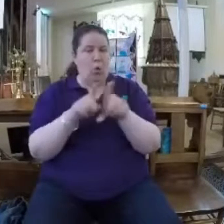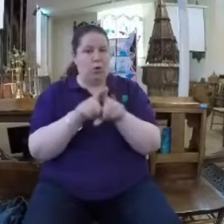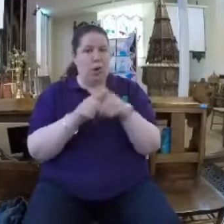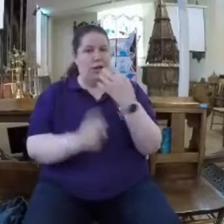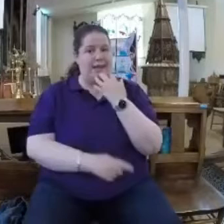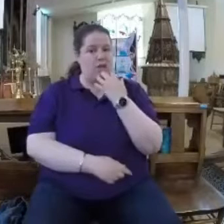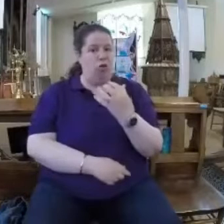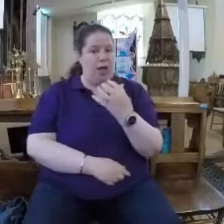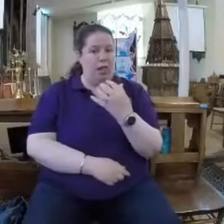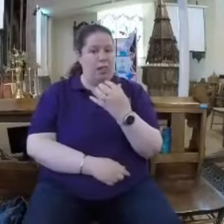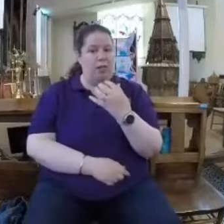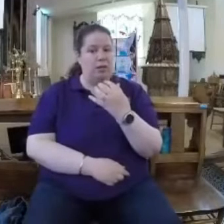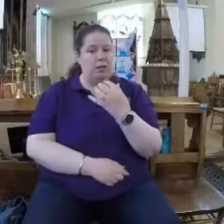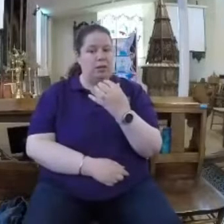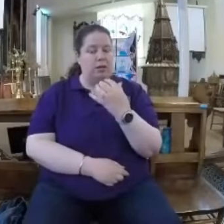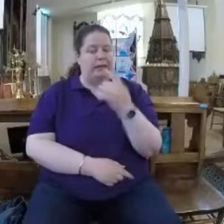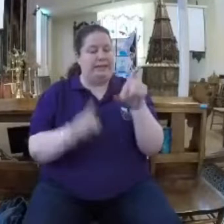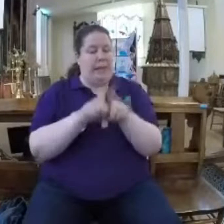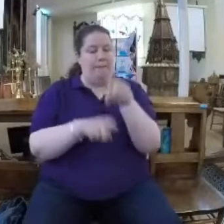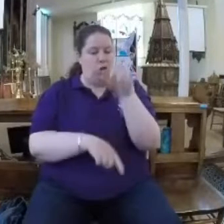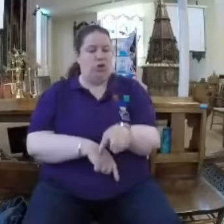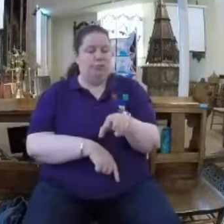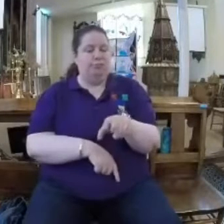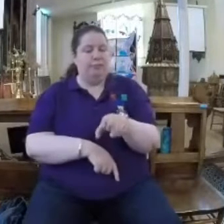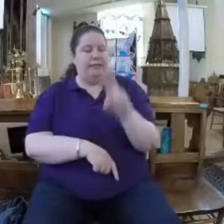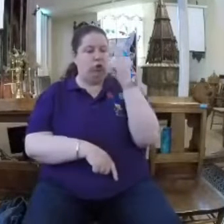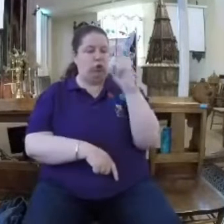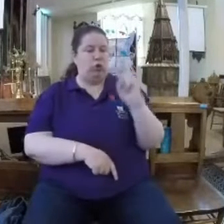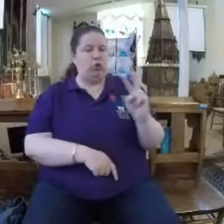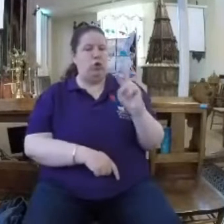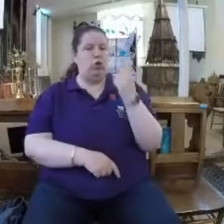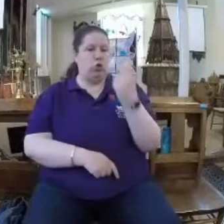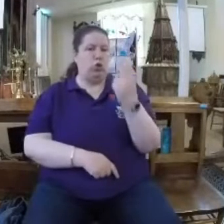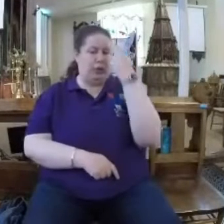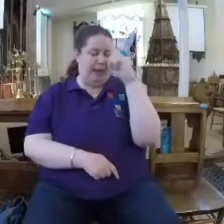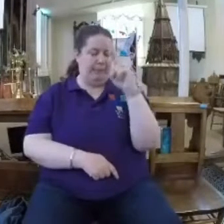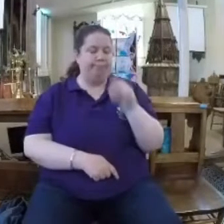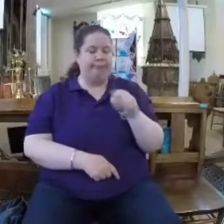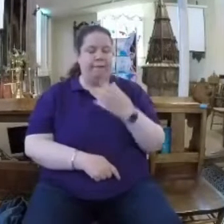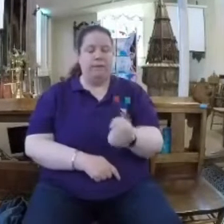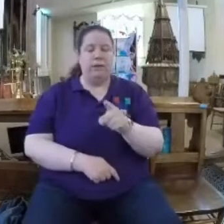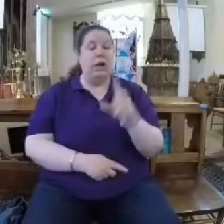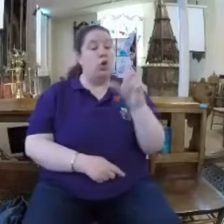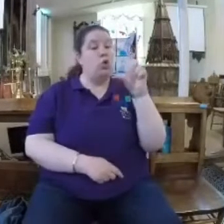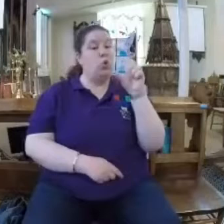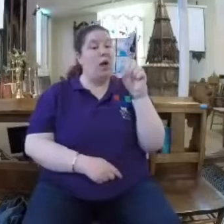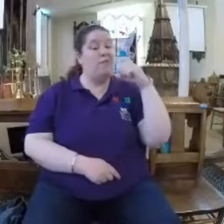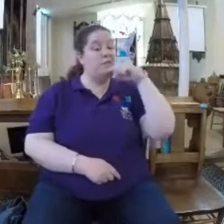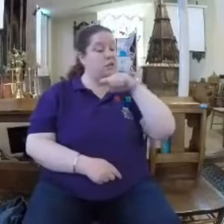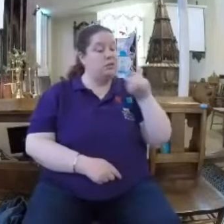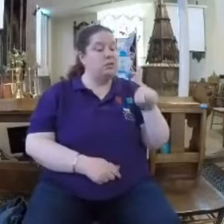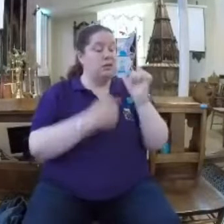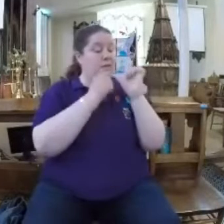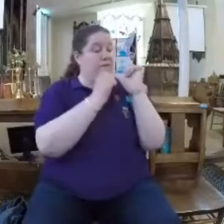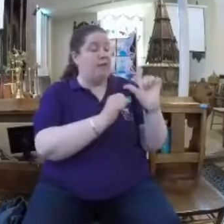was confusing you in the passage, Jacob and Israel, the same person. He has 12 sons, and his favorite is the second